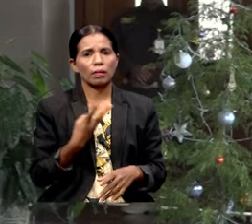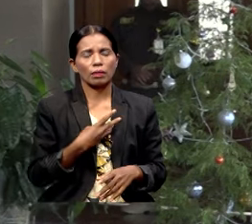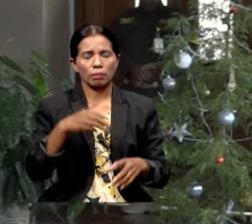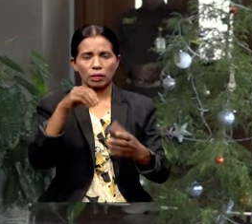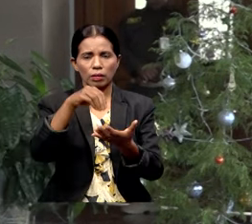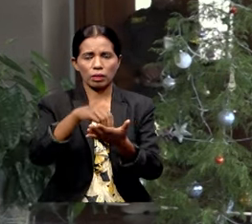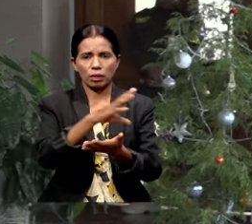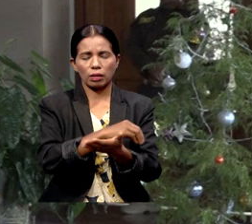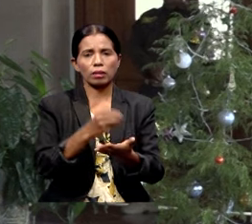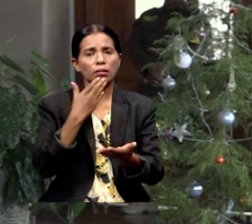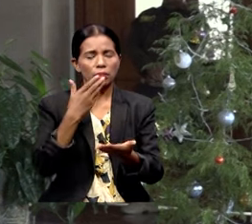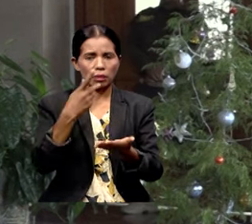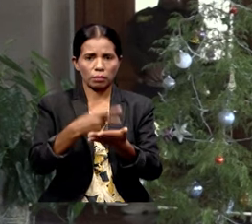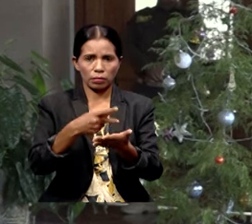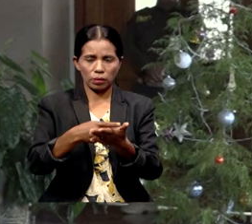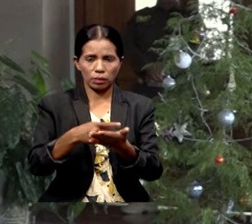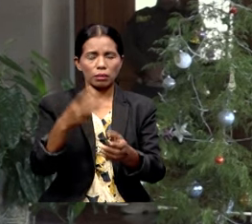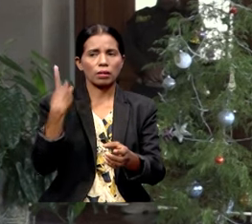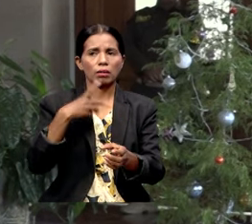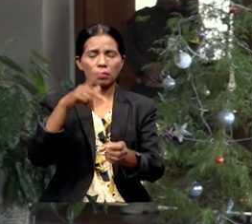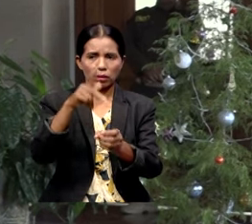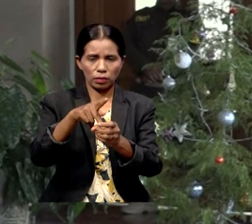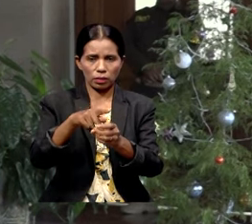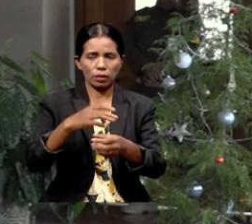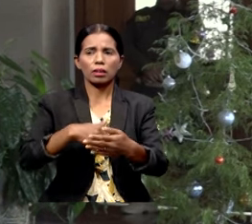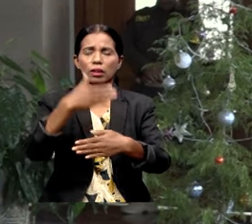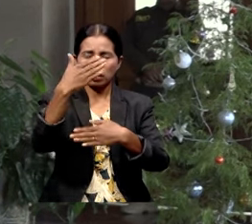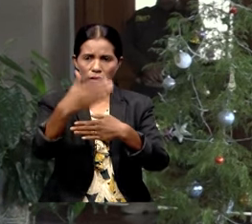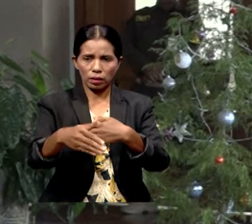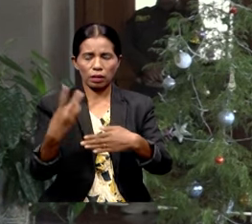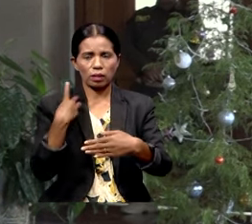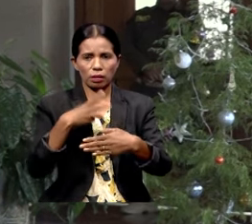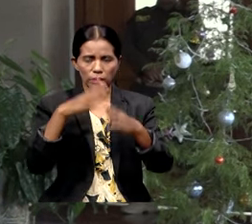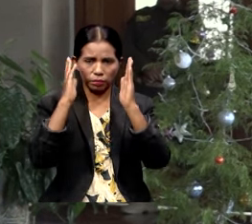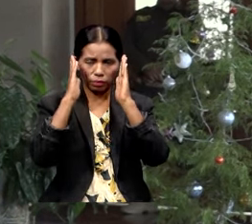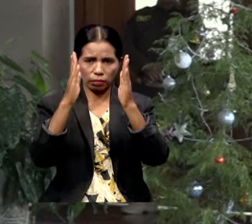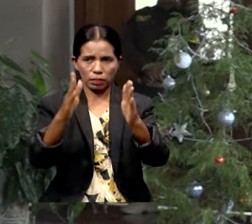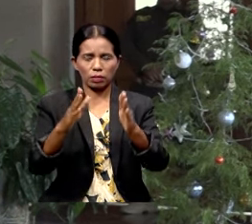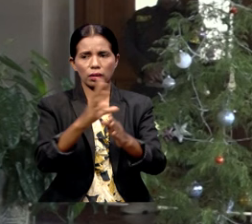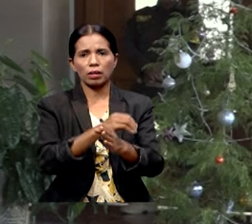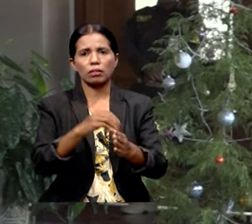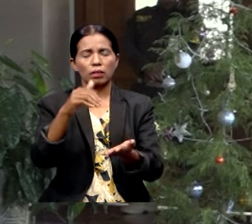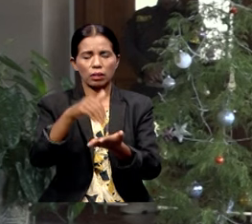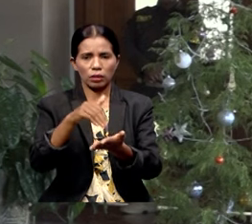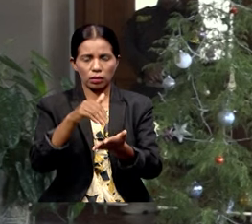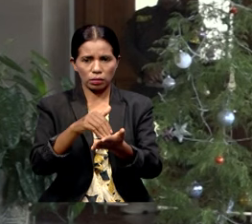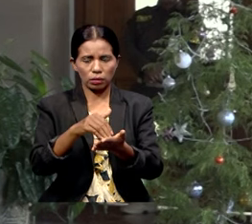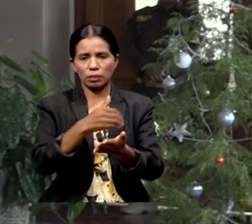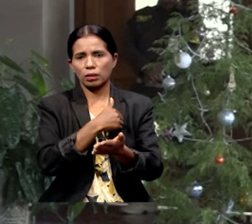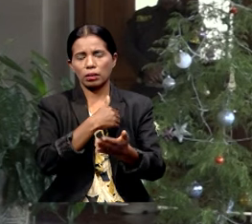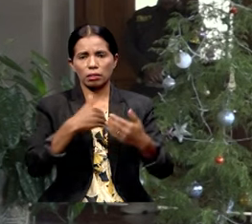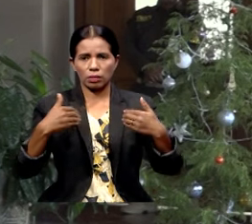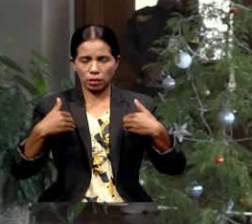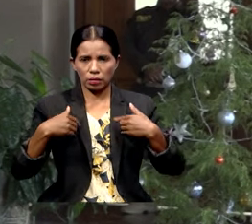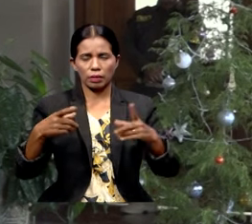Greater Sunrise would work until about middle of next year, when the concept select study, the independent economic study, is complete, and